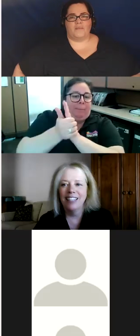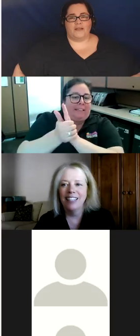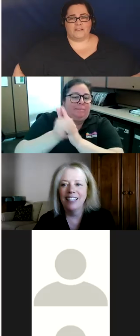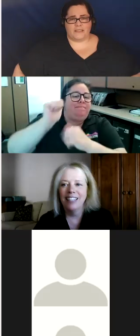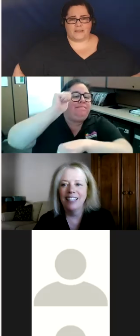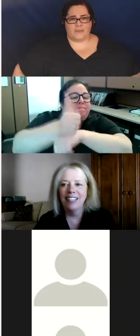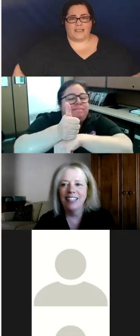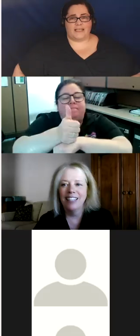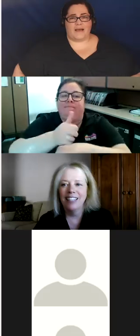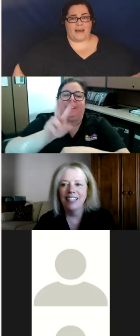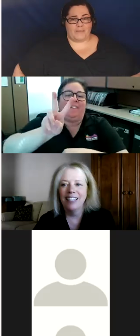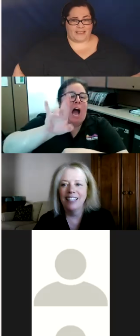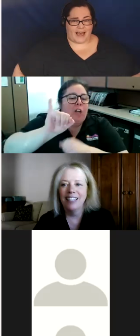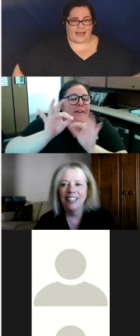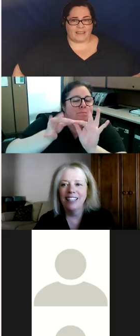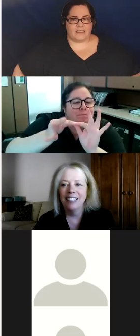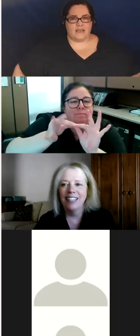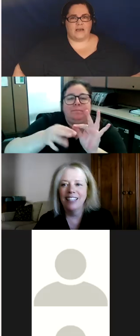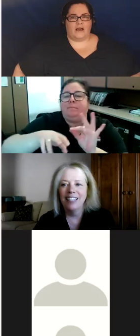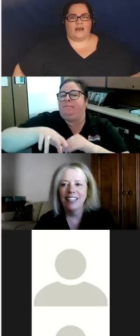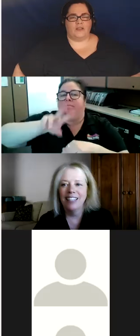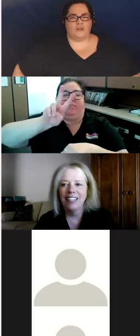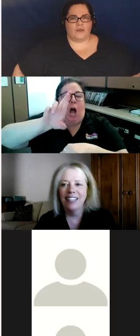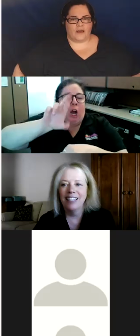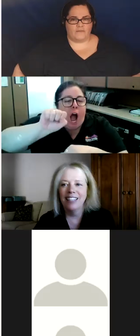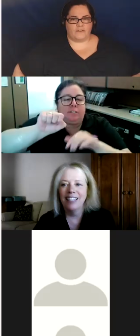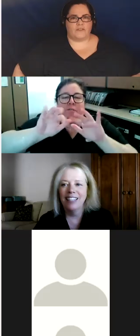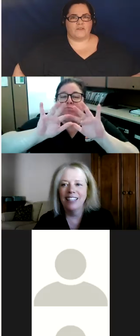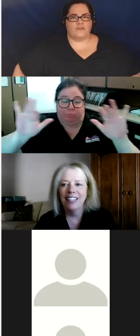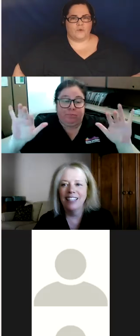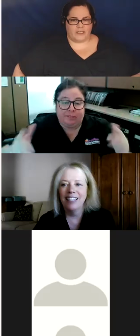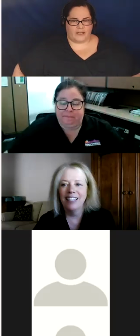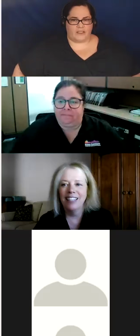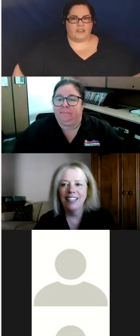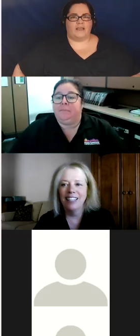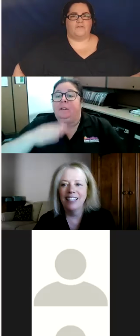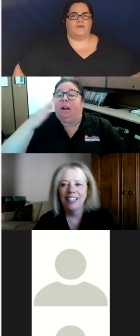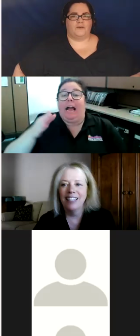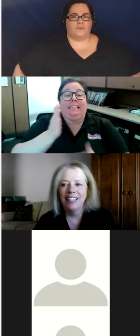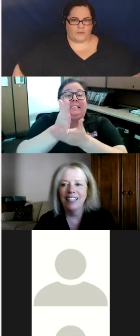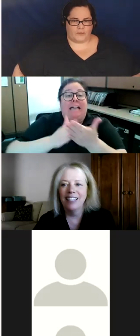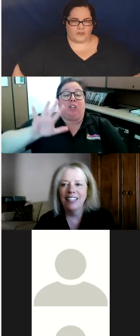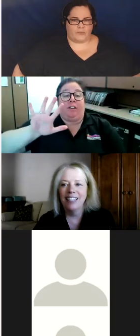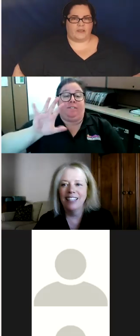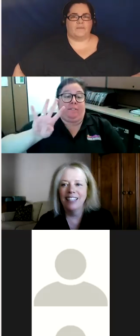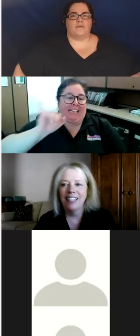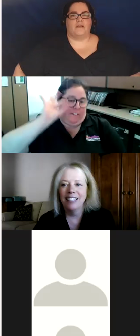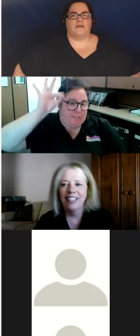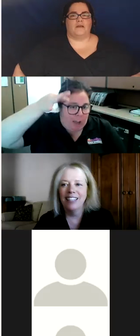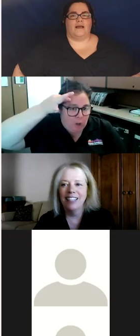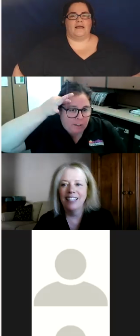The Americans with Disabilities Amendments Act covers newer technology like video remote